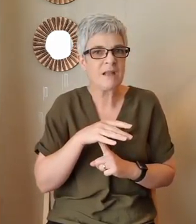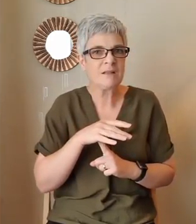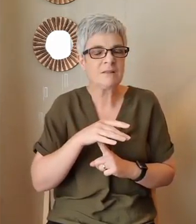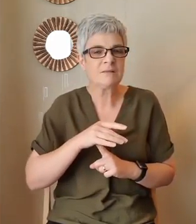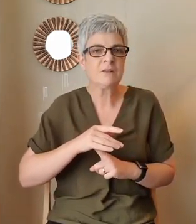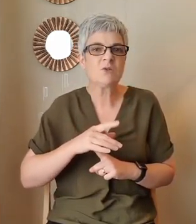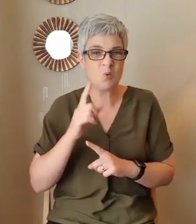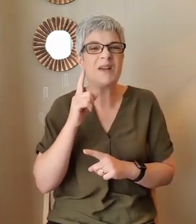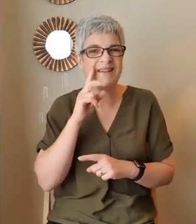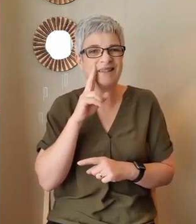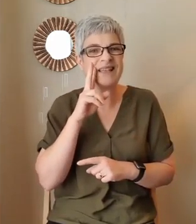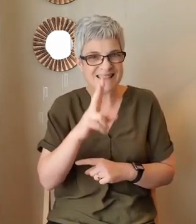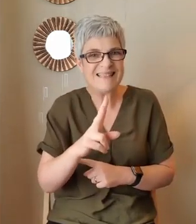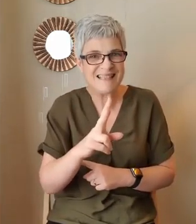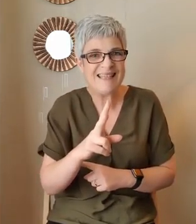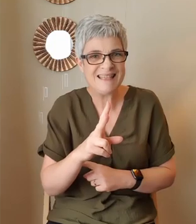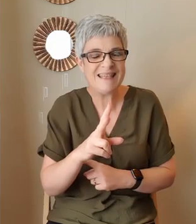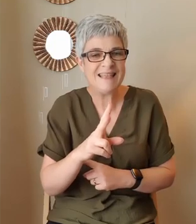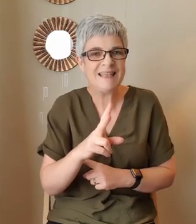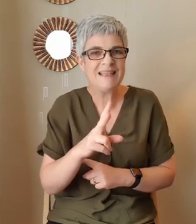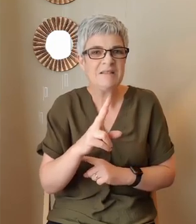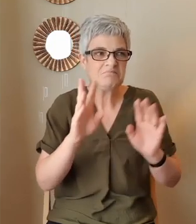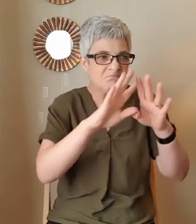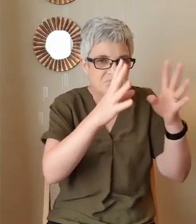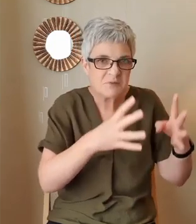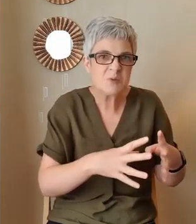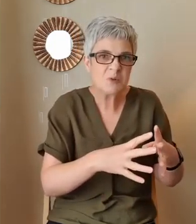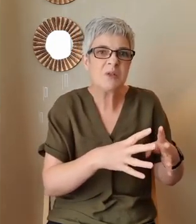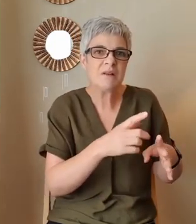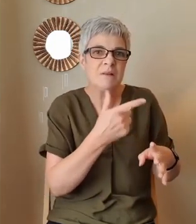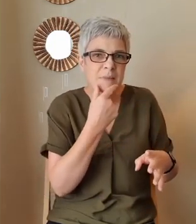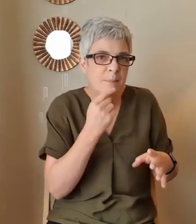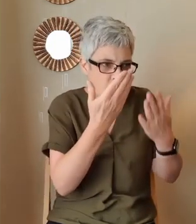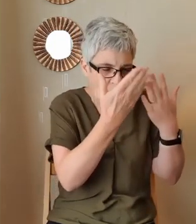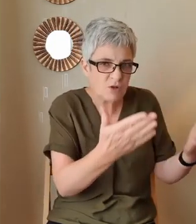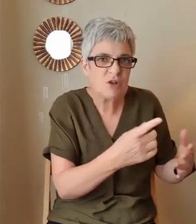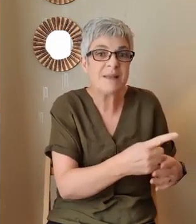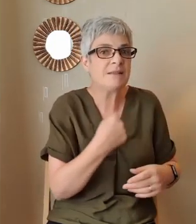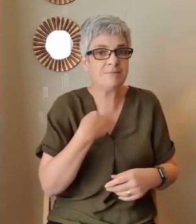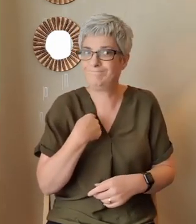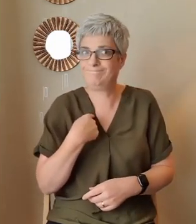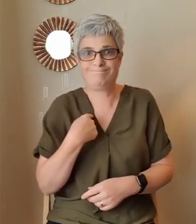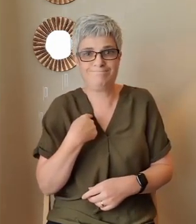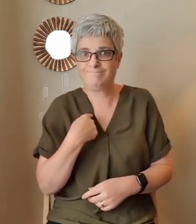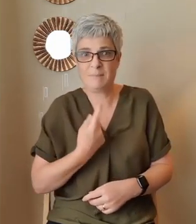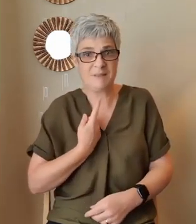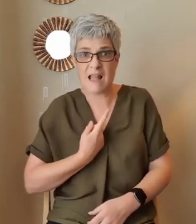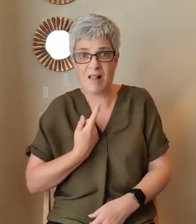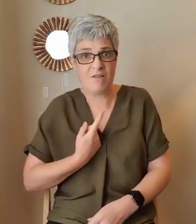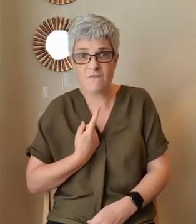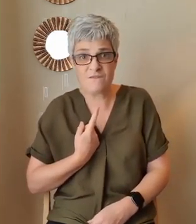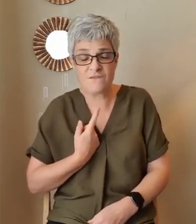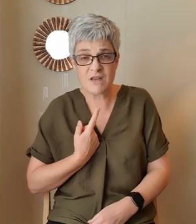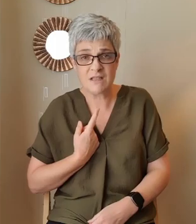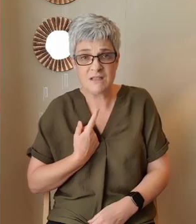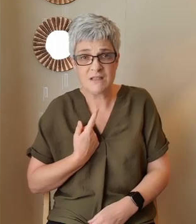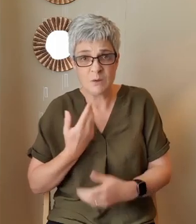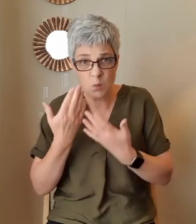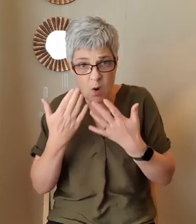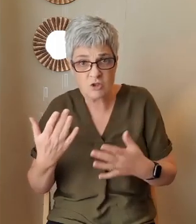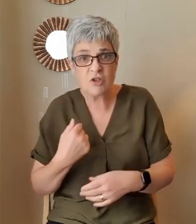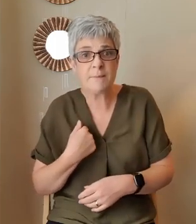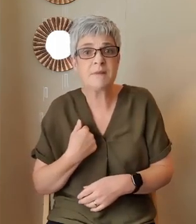And so just as he can see the idolatry in other people's lives, he doesn't see the idolatry in his own.